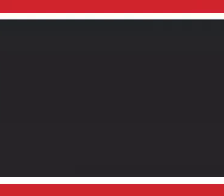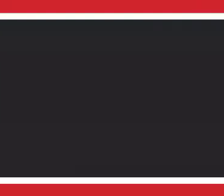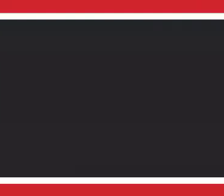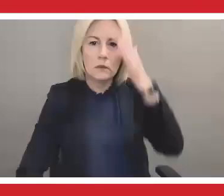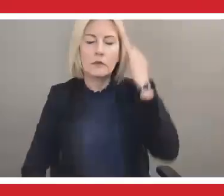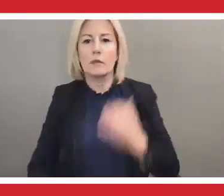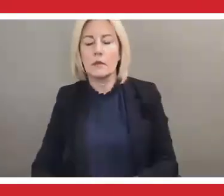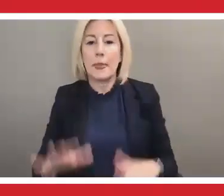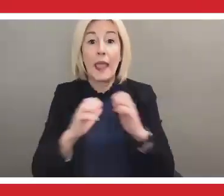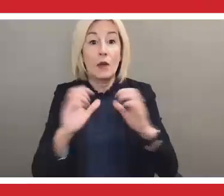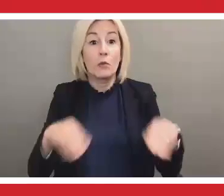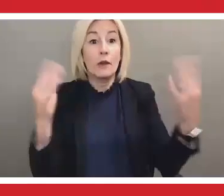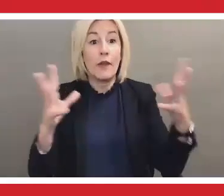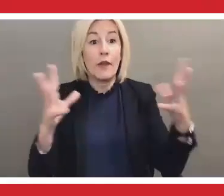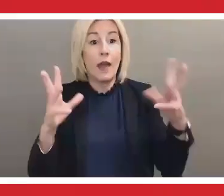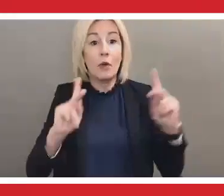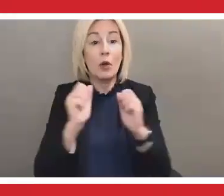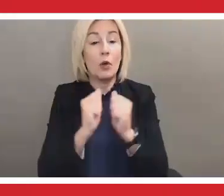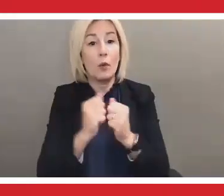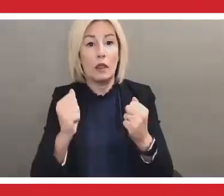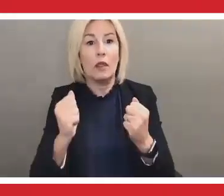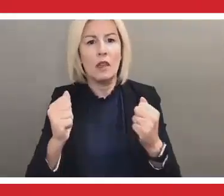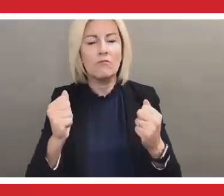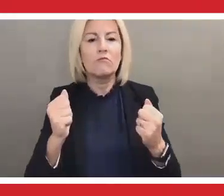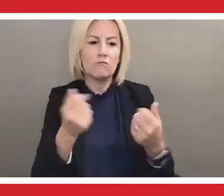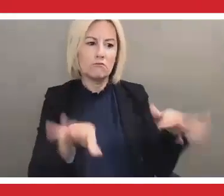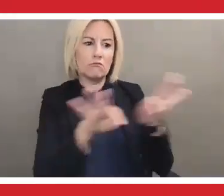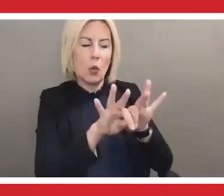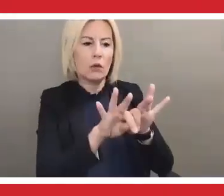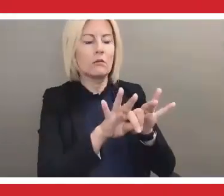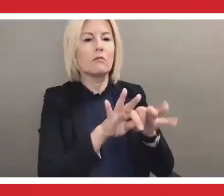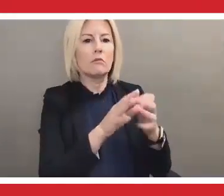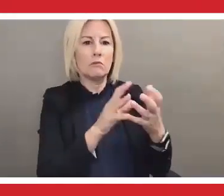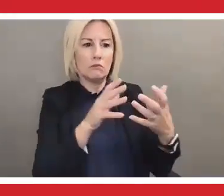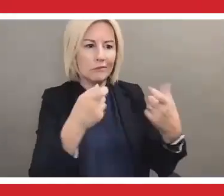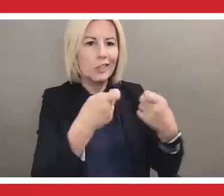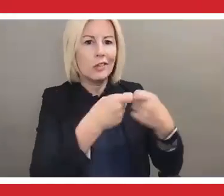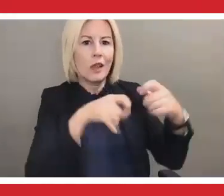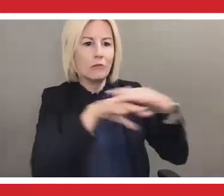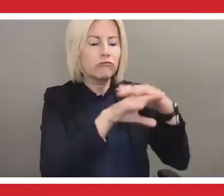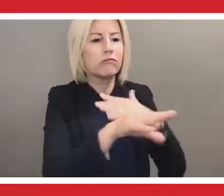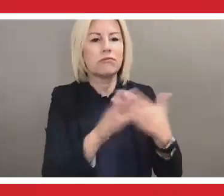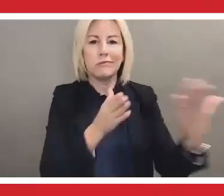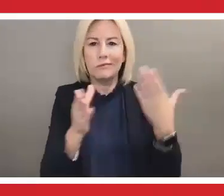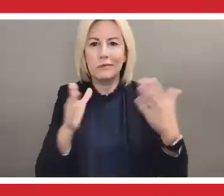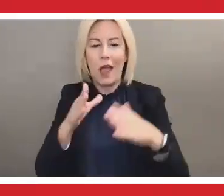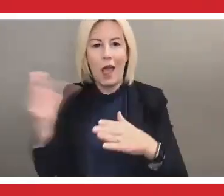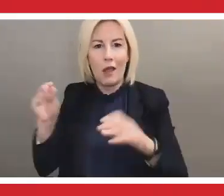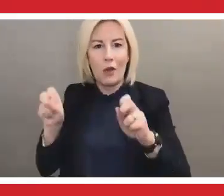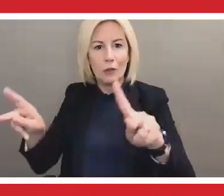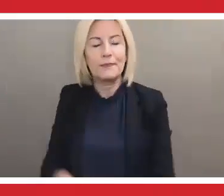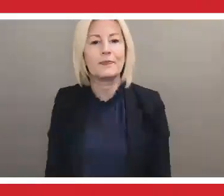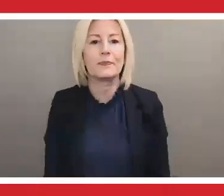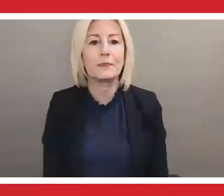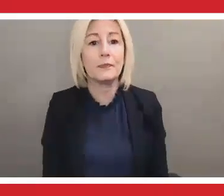digital tools needed for meaningful connectivity to public goods, services, and opportunities. We can